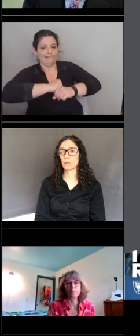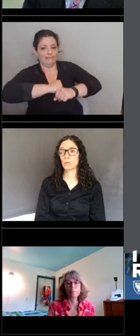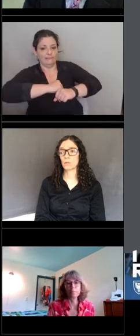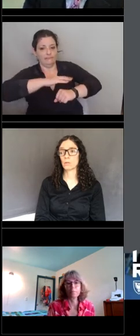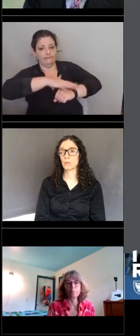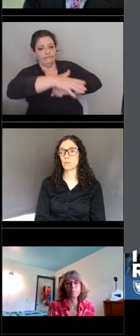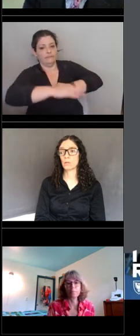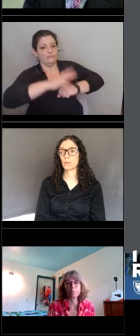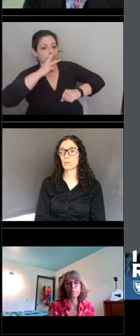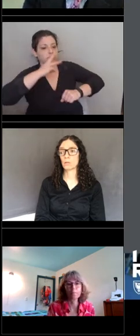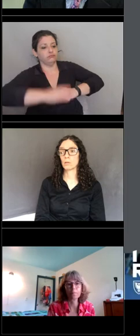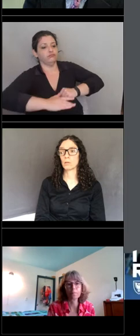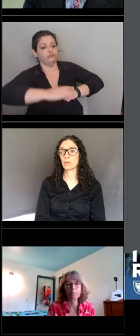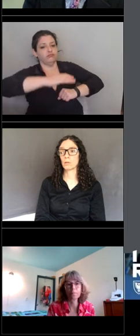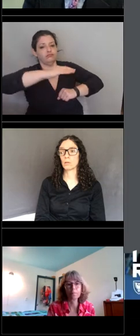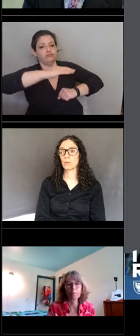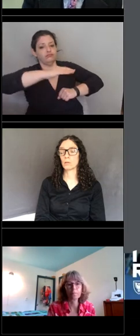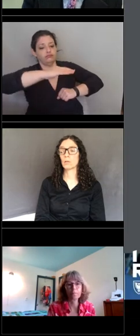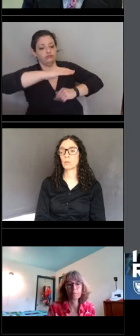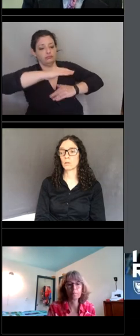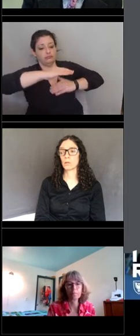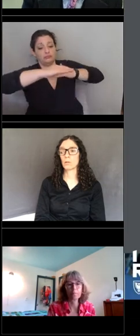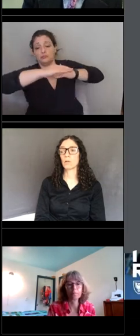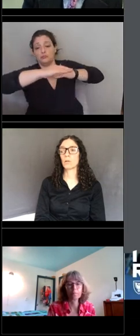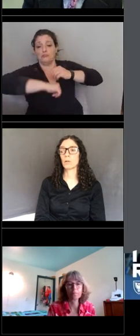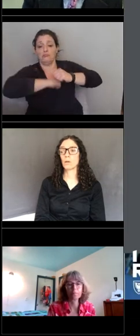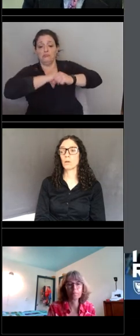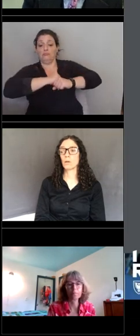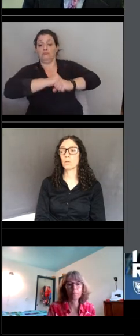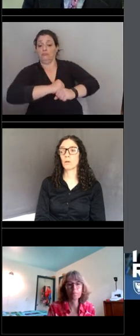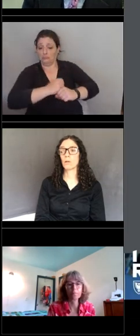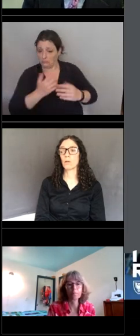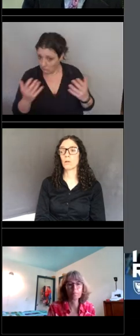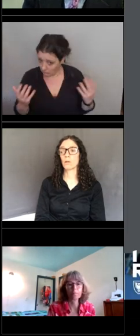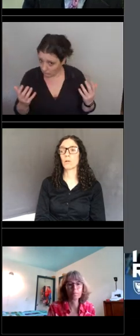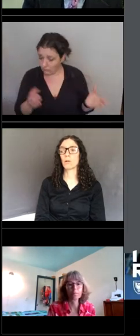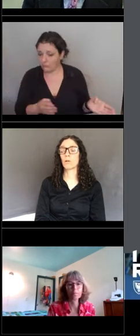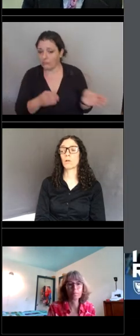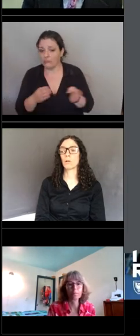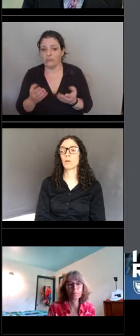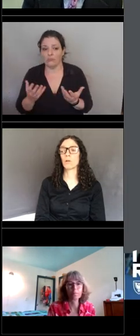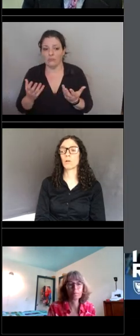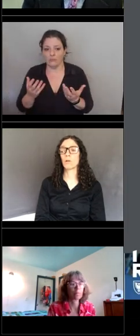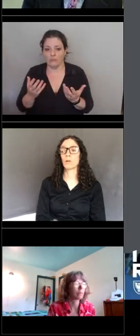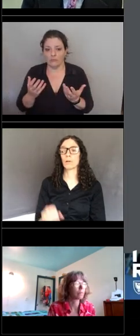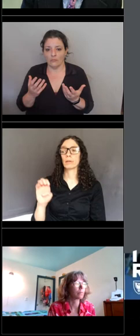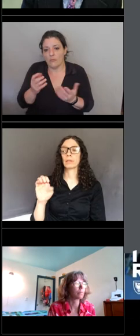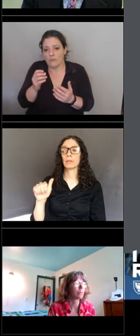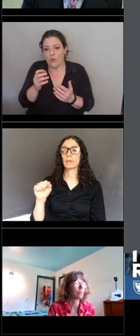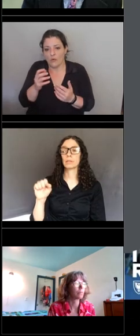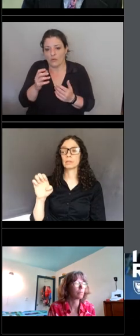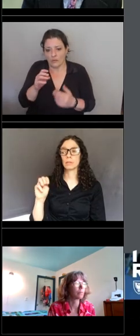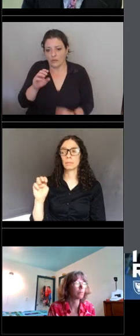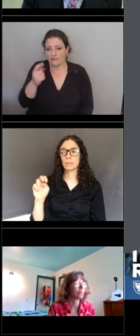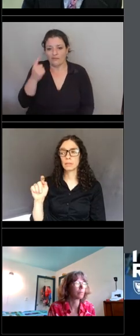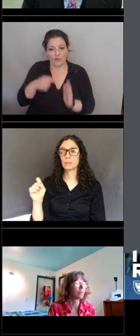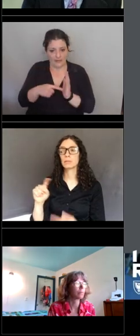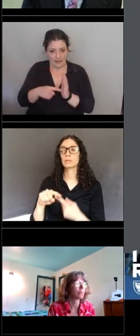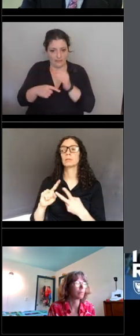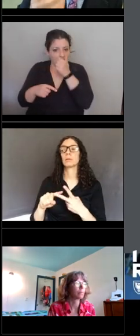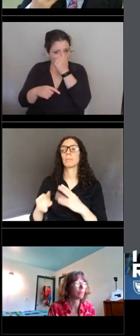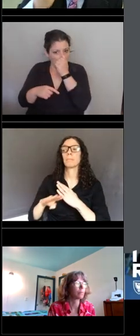walls? That's to be determined as we move forward, but ultimately those are the actions that are easier for people